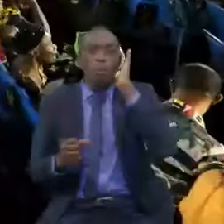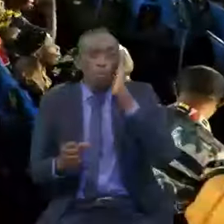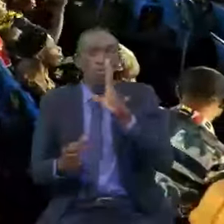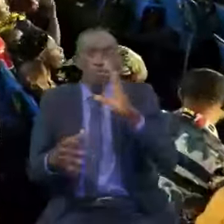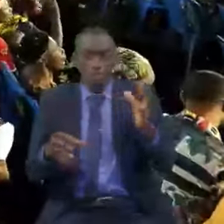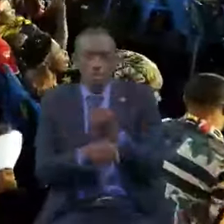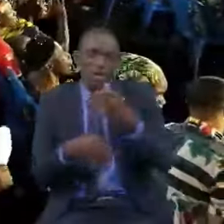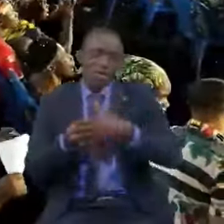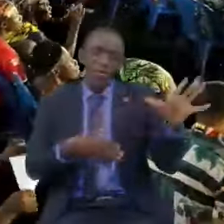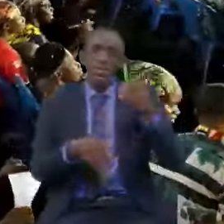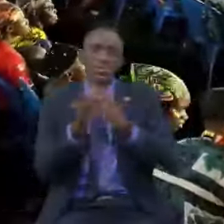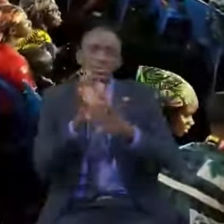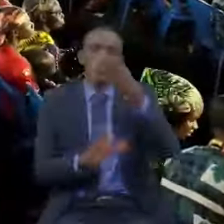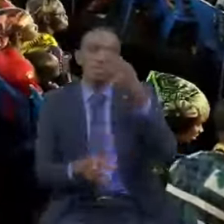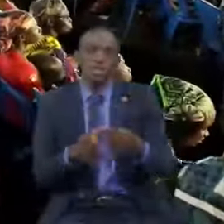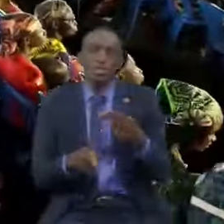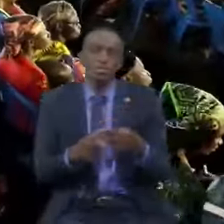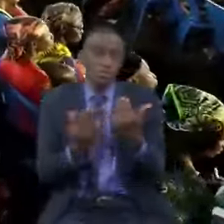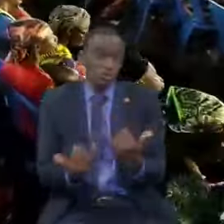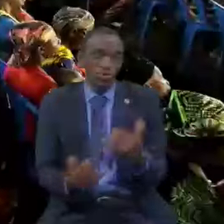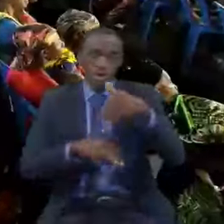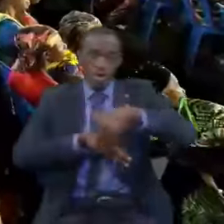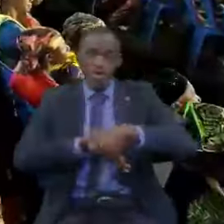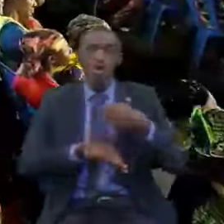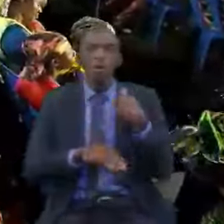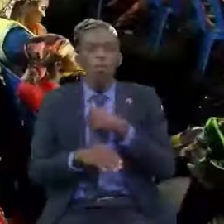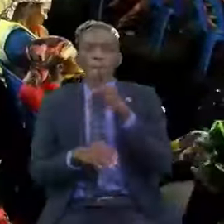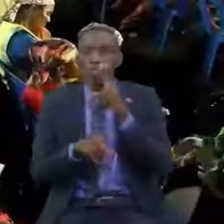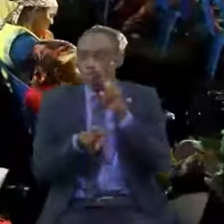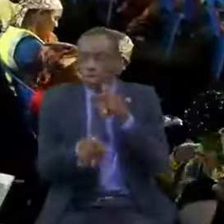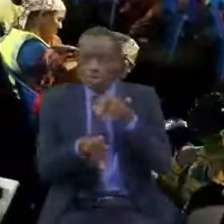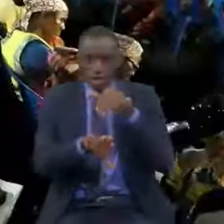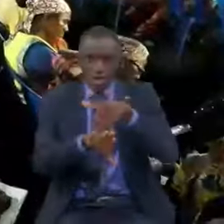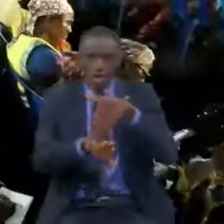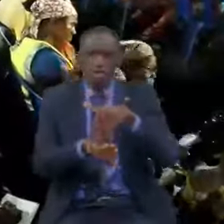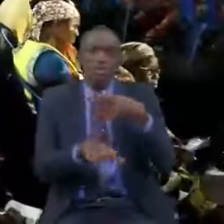name. Tonight, we're looking at the new